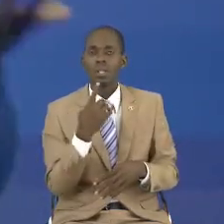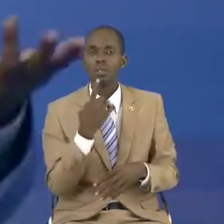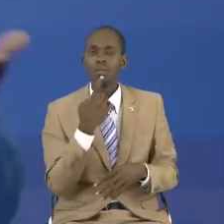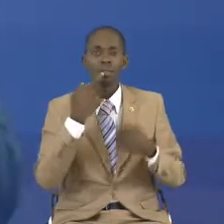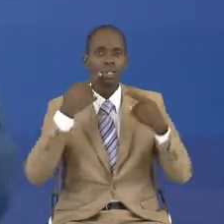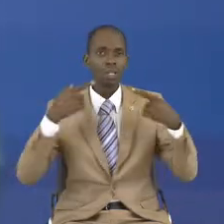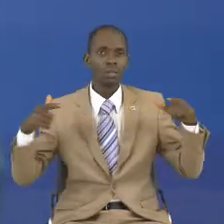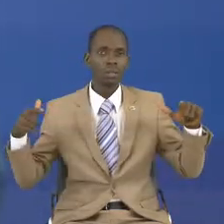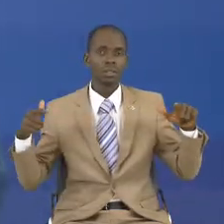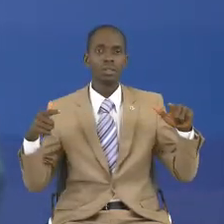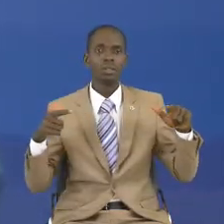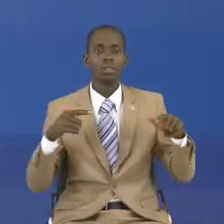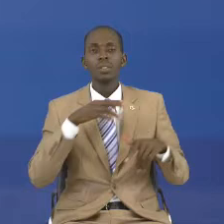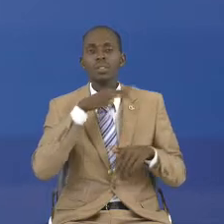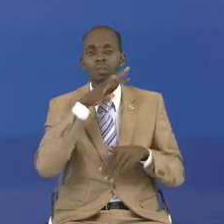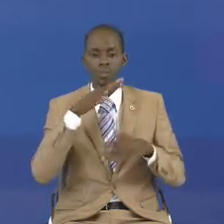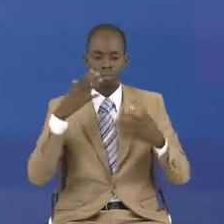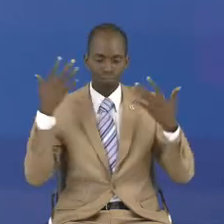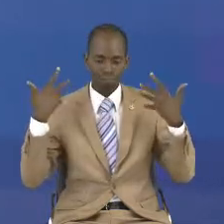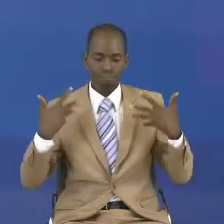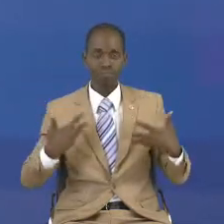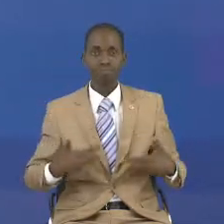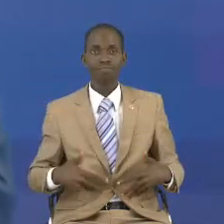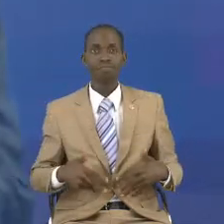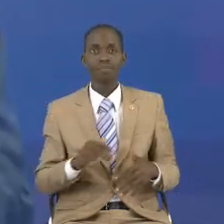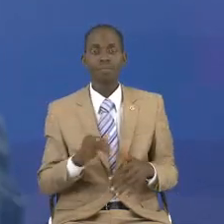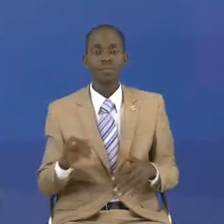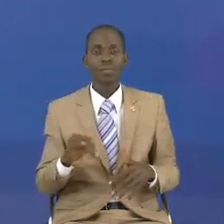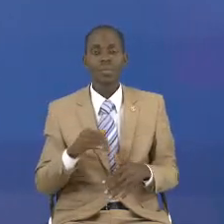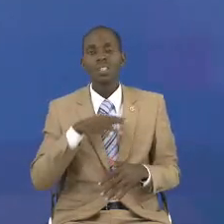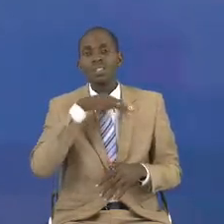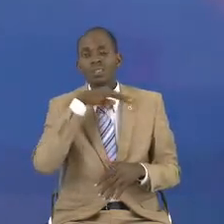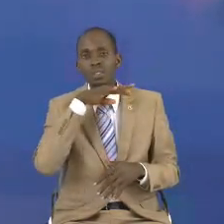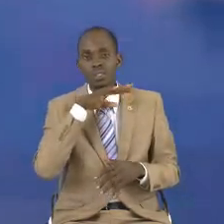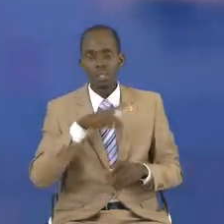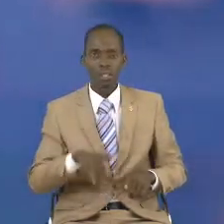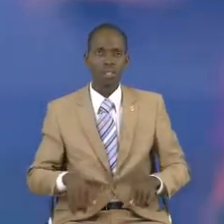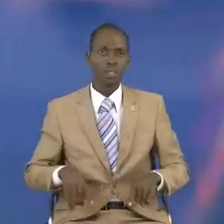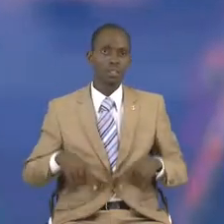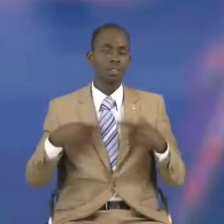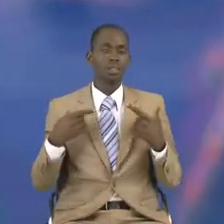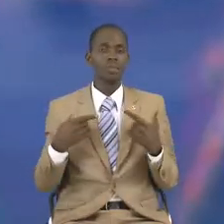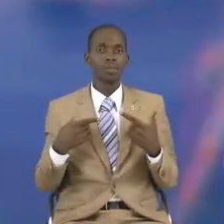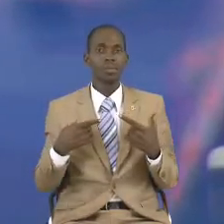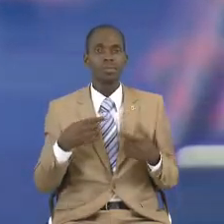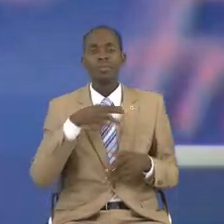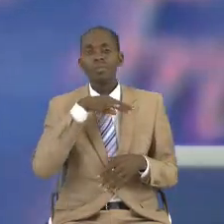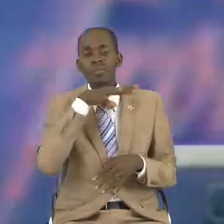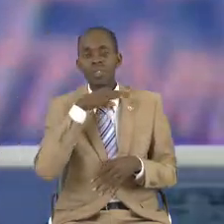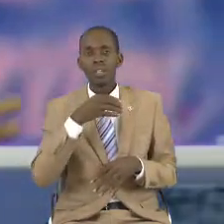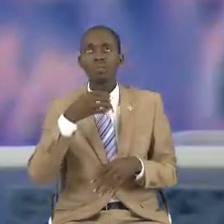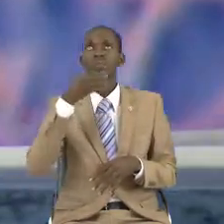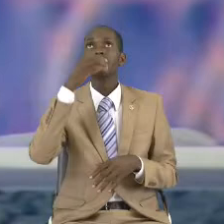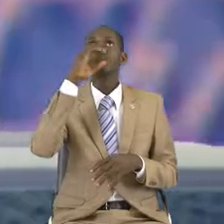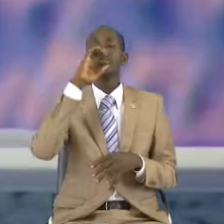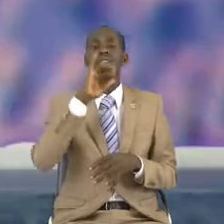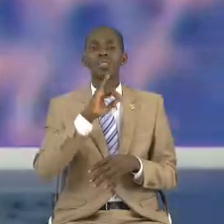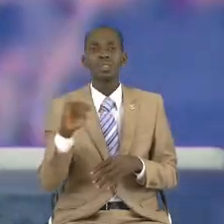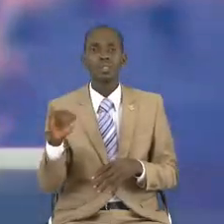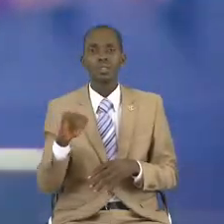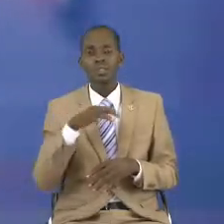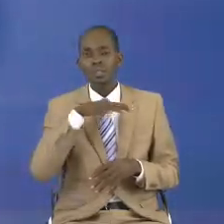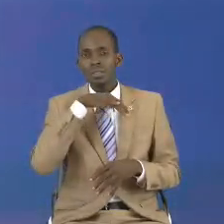feel the appearance feel the lifestyle feel the drinking feel the